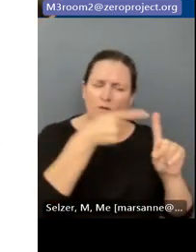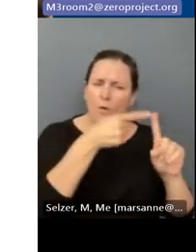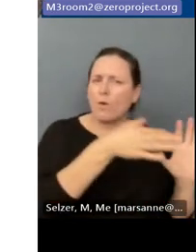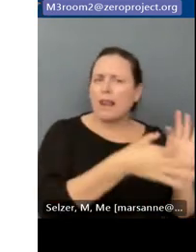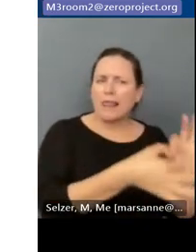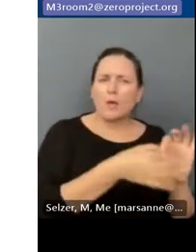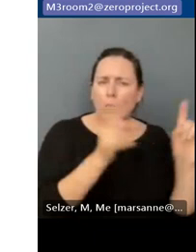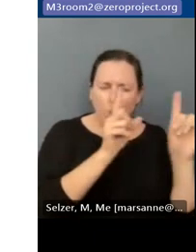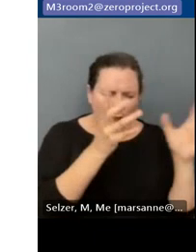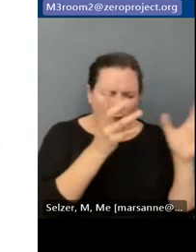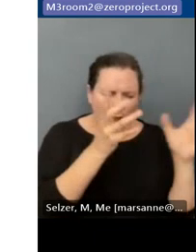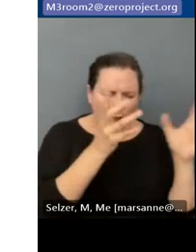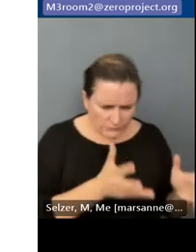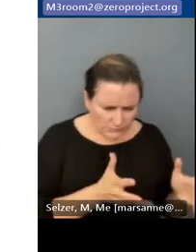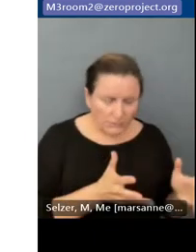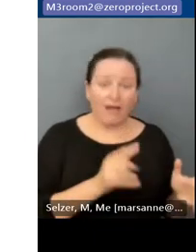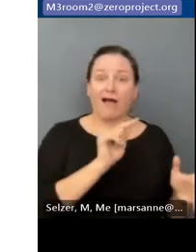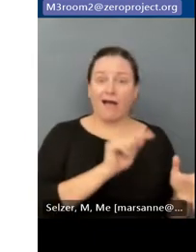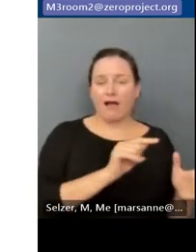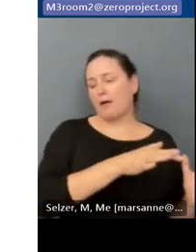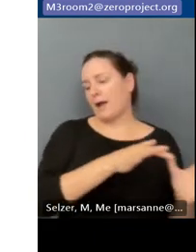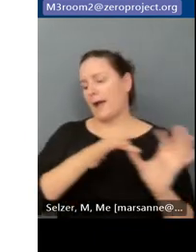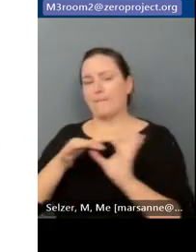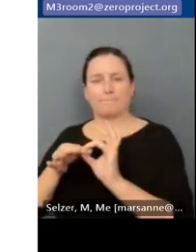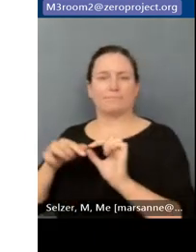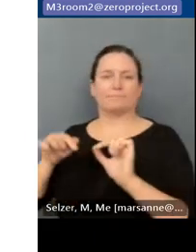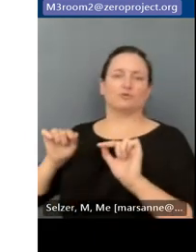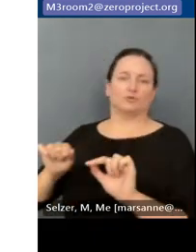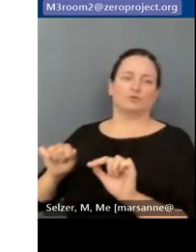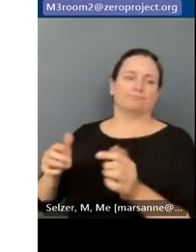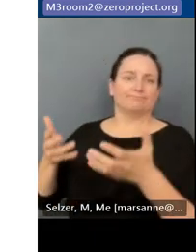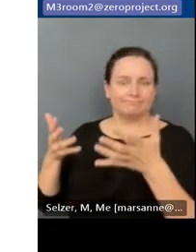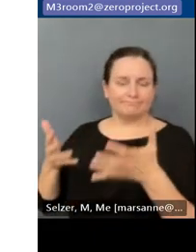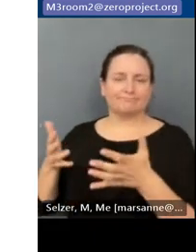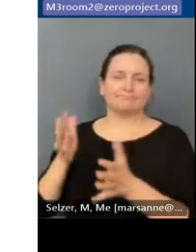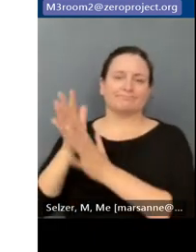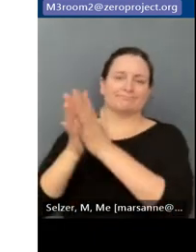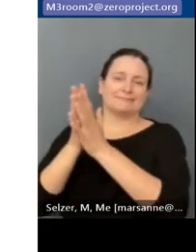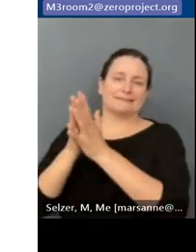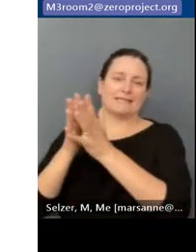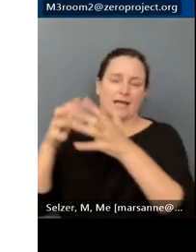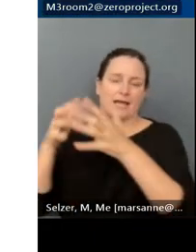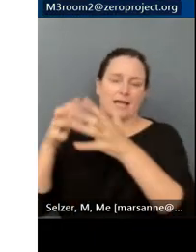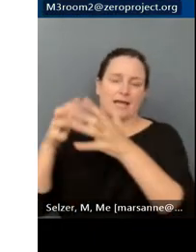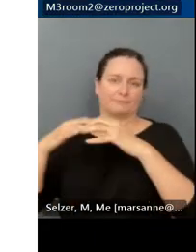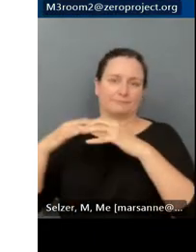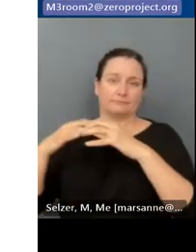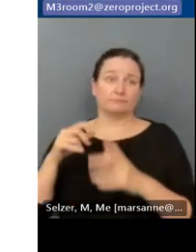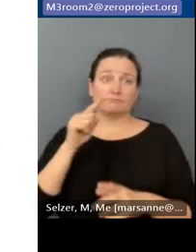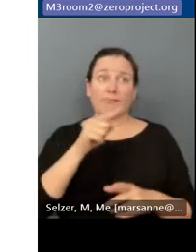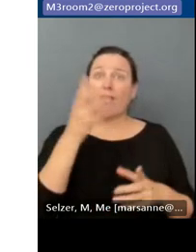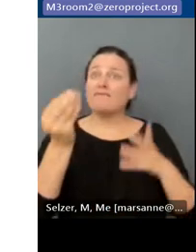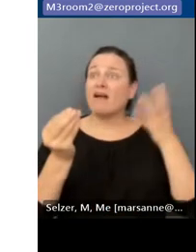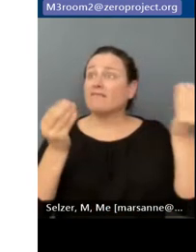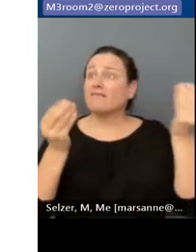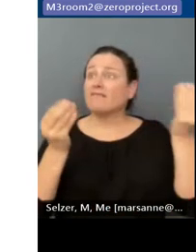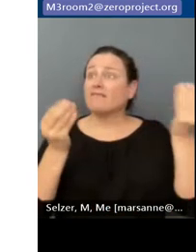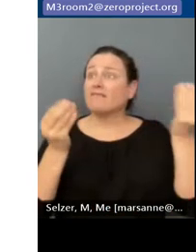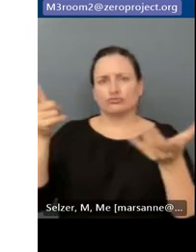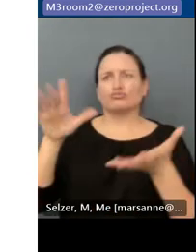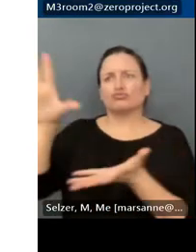important, harmonized. We care what exists, and we do not duplicate. And we have